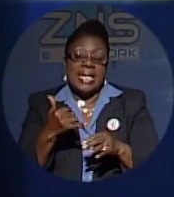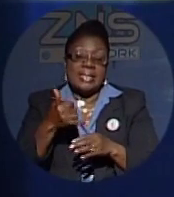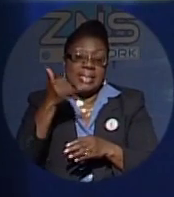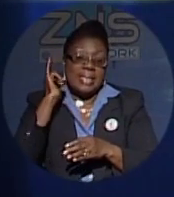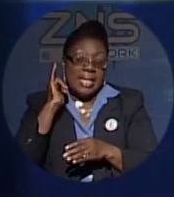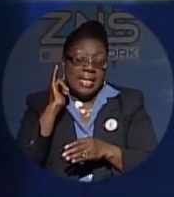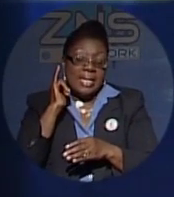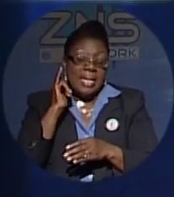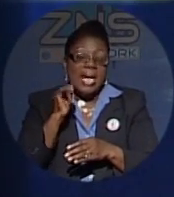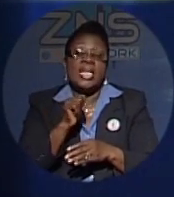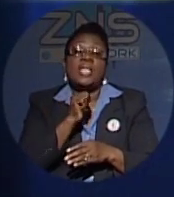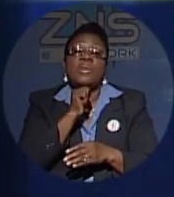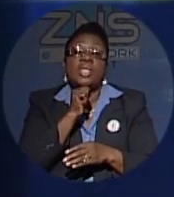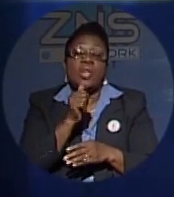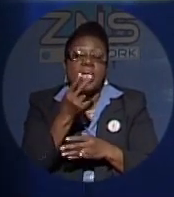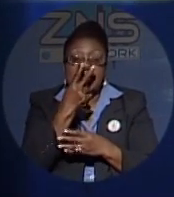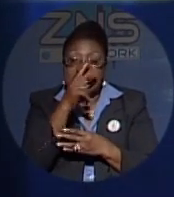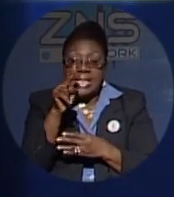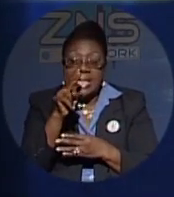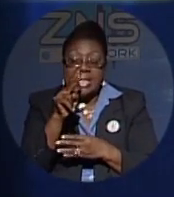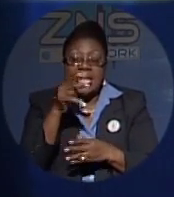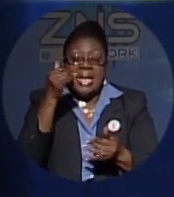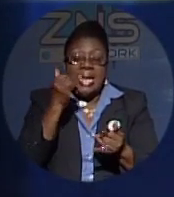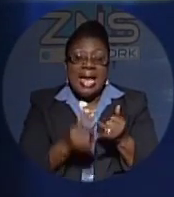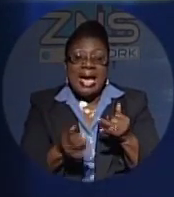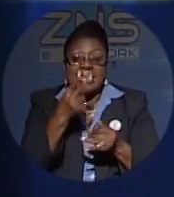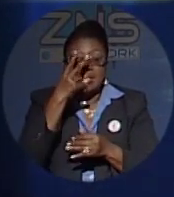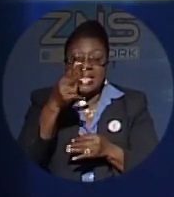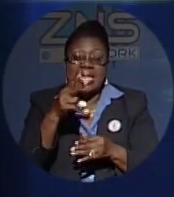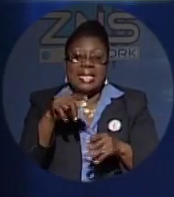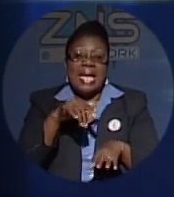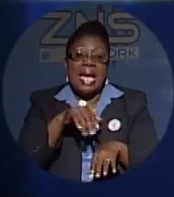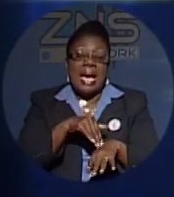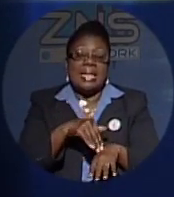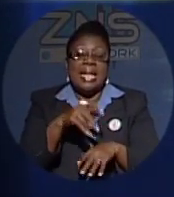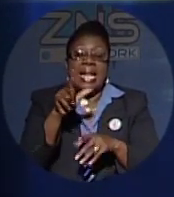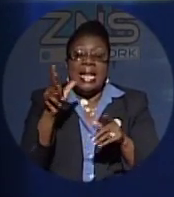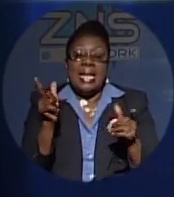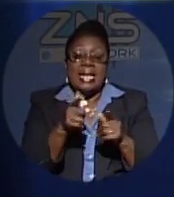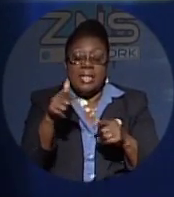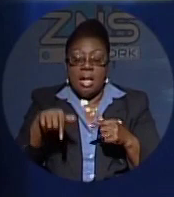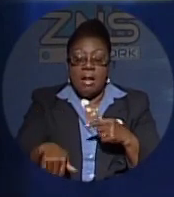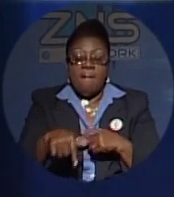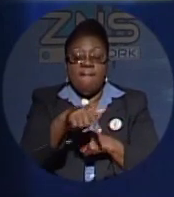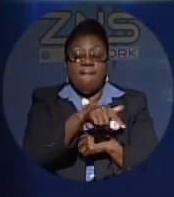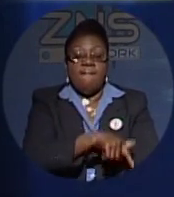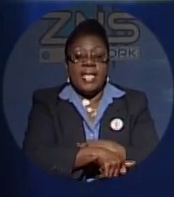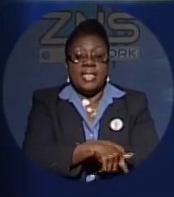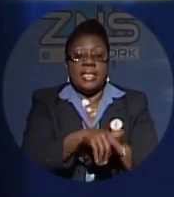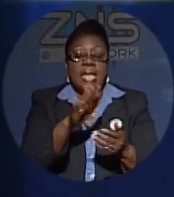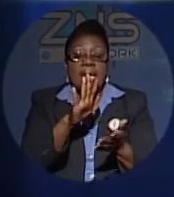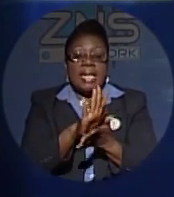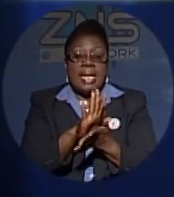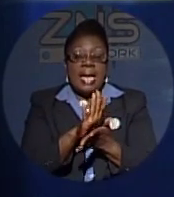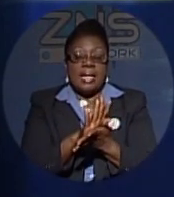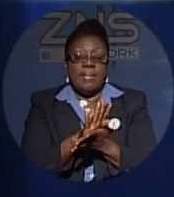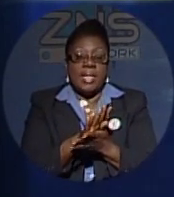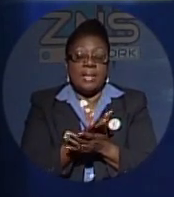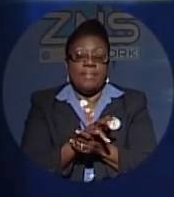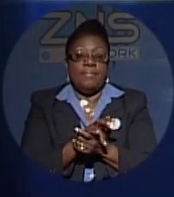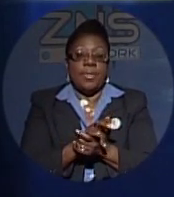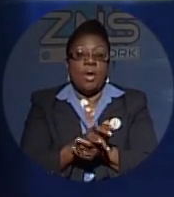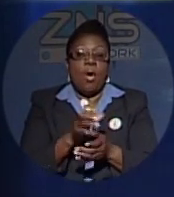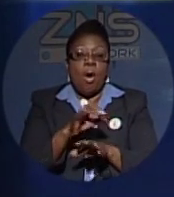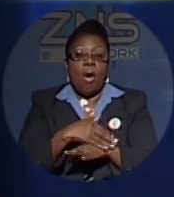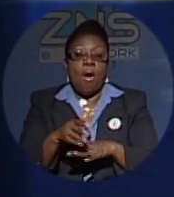2. She was last seen at Little Feet Academy in Pinewood Gardens. She was wearing khaki pants and a white button-down shirt and black